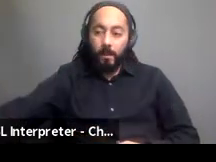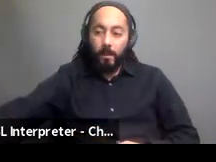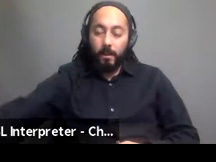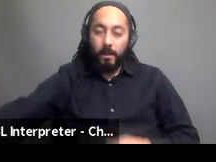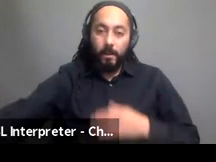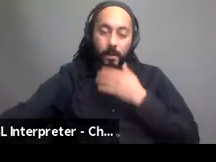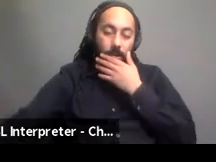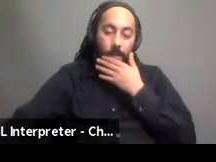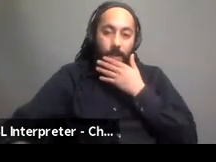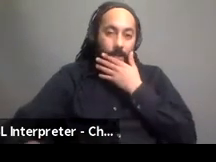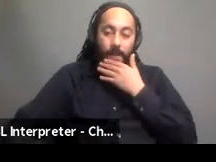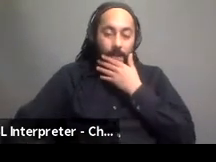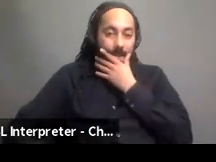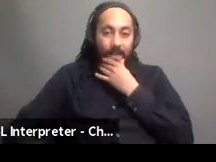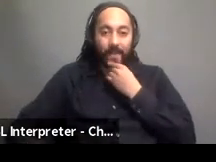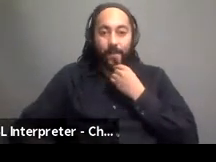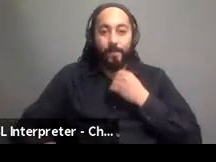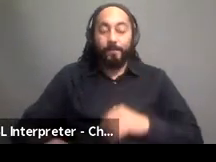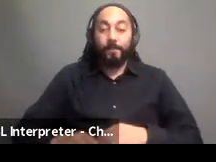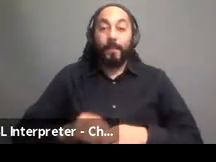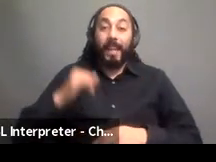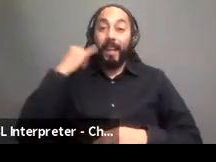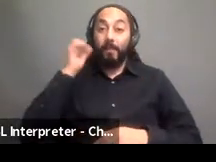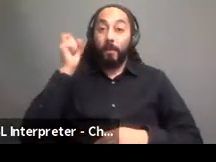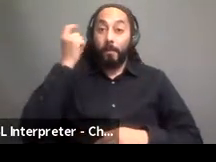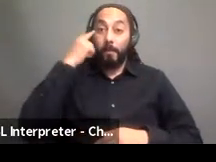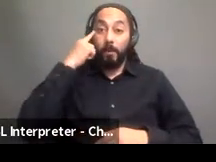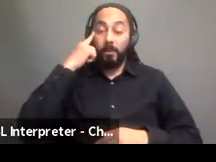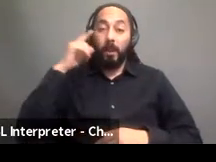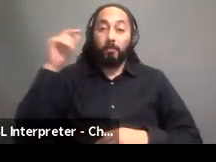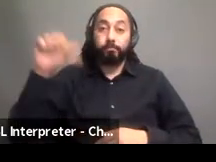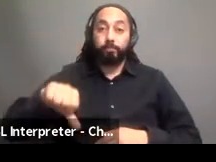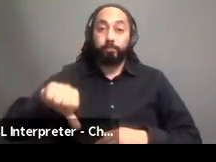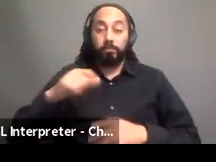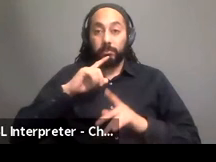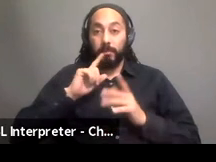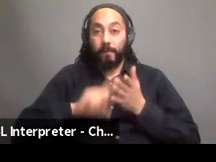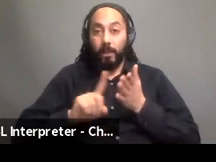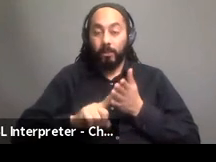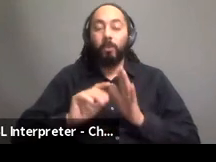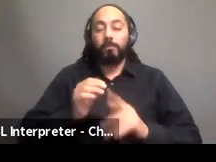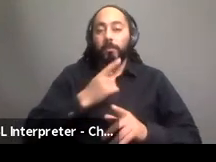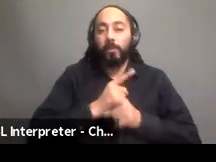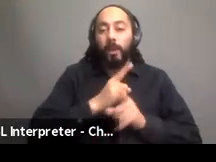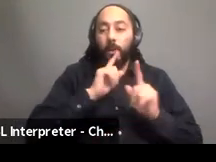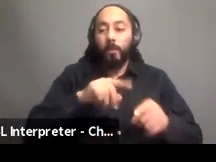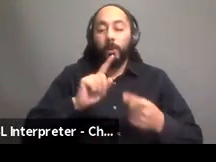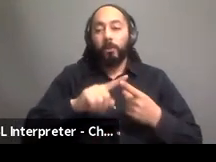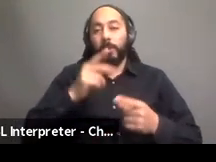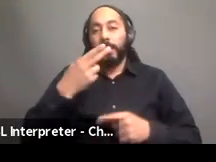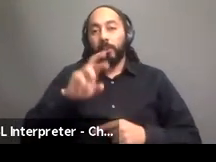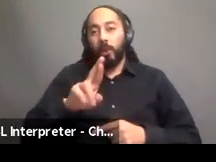If an employer doesn't investigate, report to HR, good. definitely Taylor should be doing that.